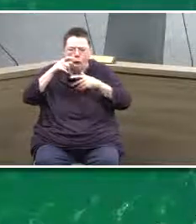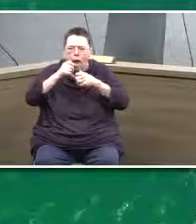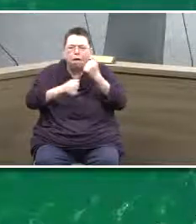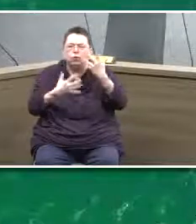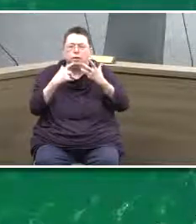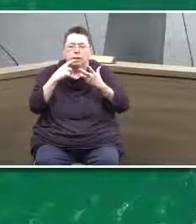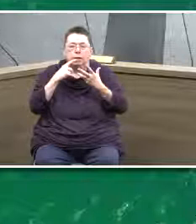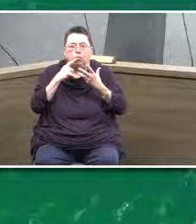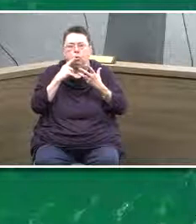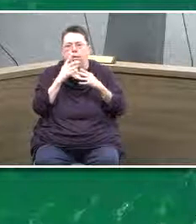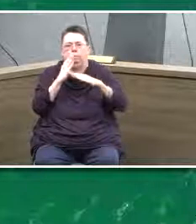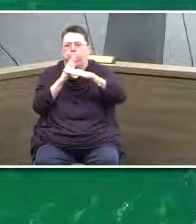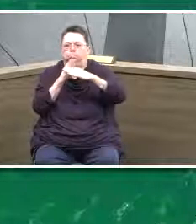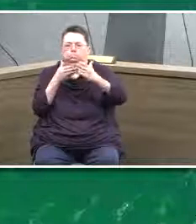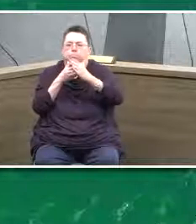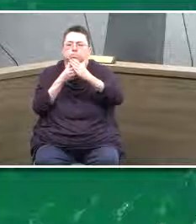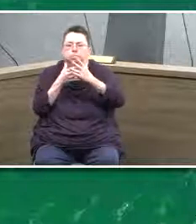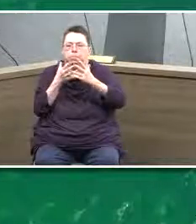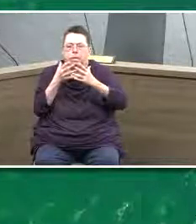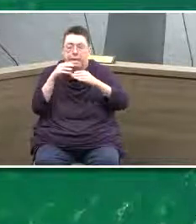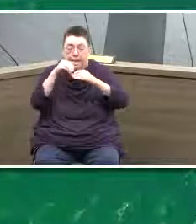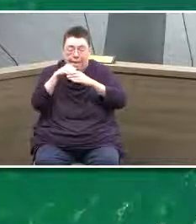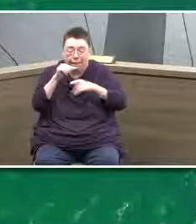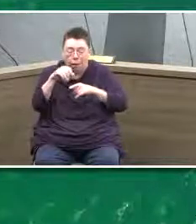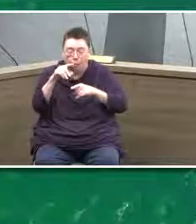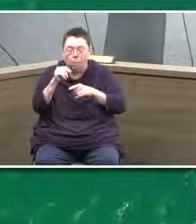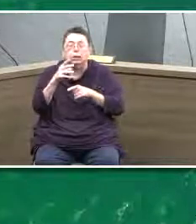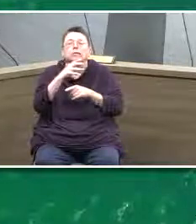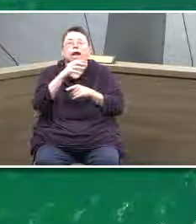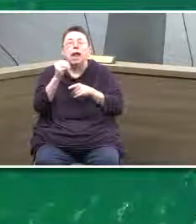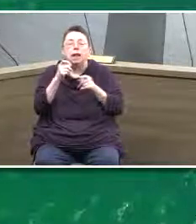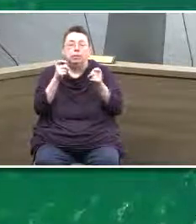well as the administrative buildings.